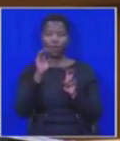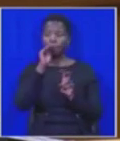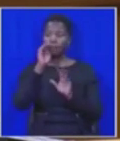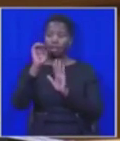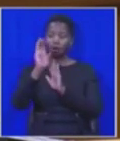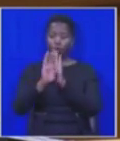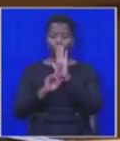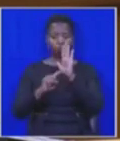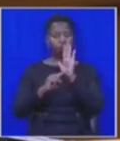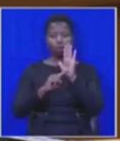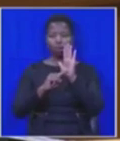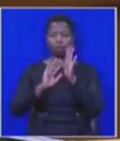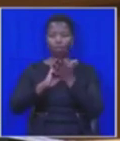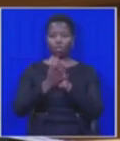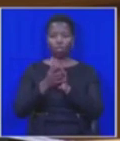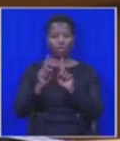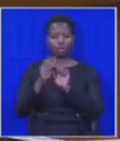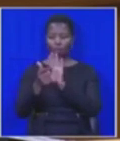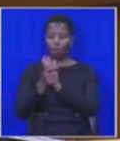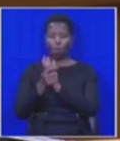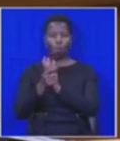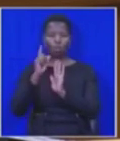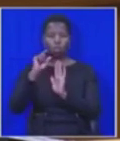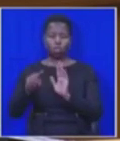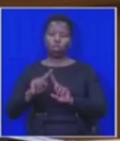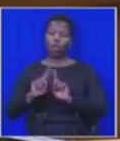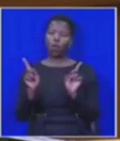Constitution and the rule of law. On the